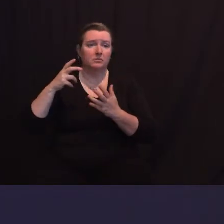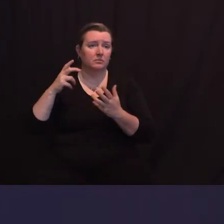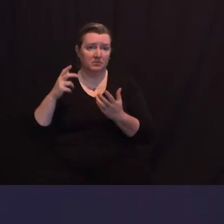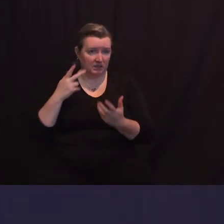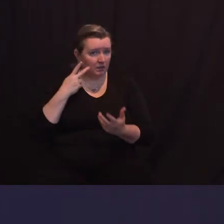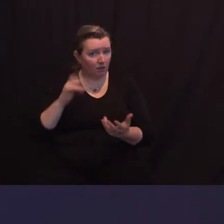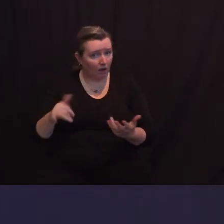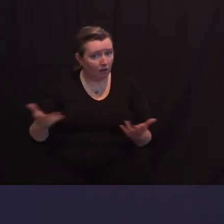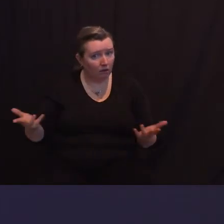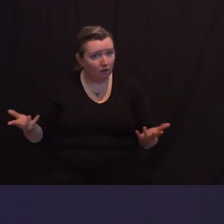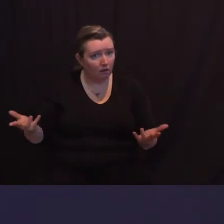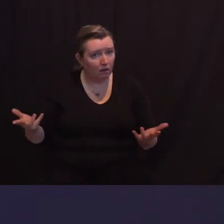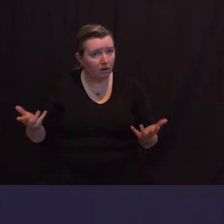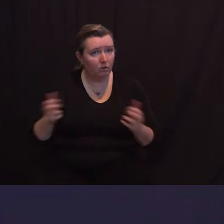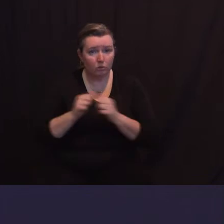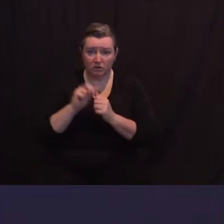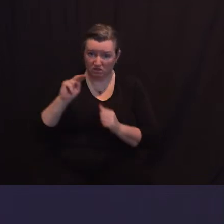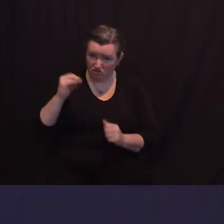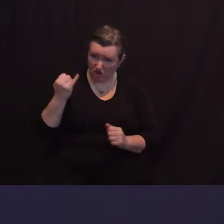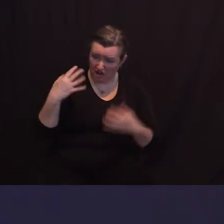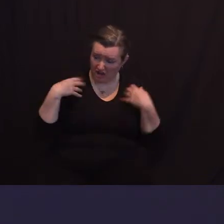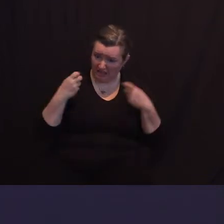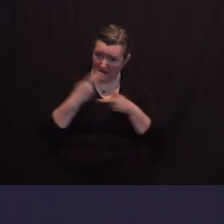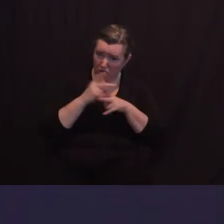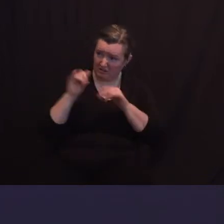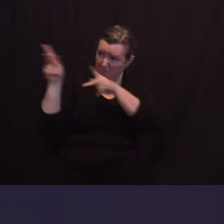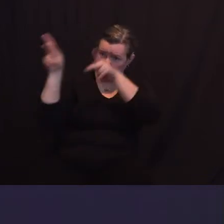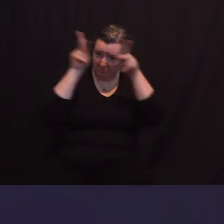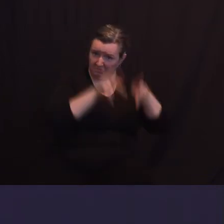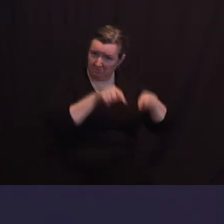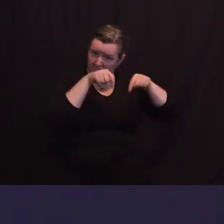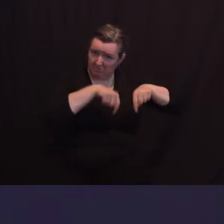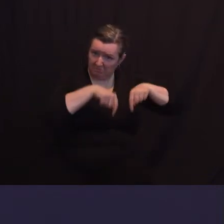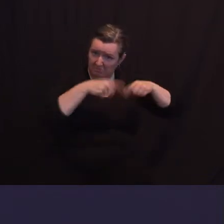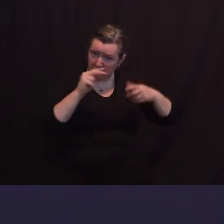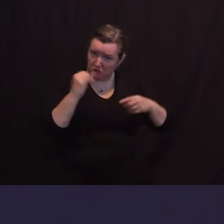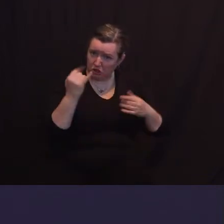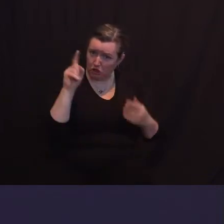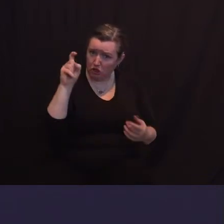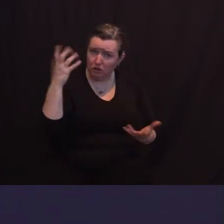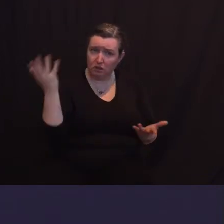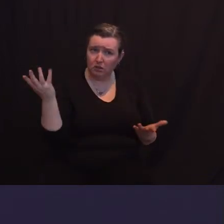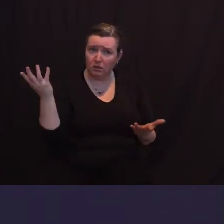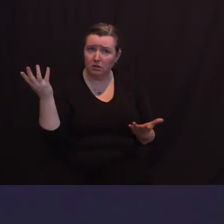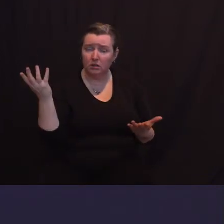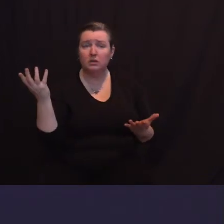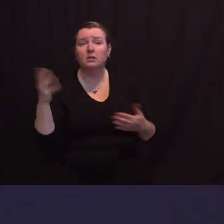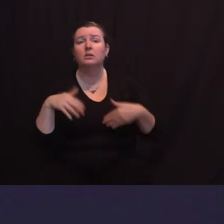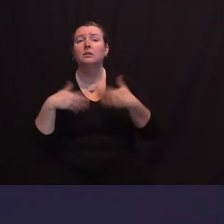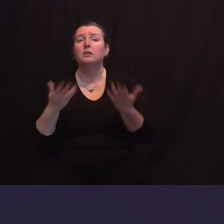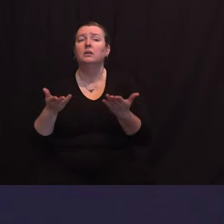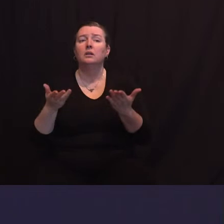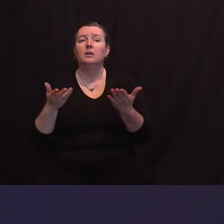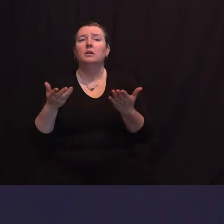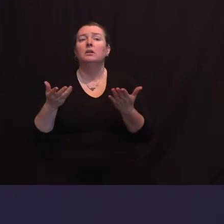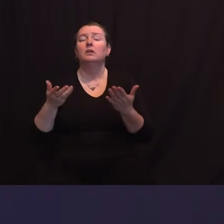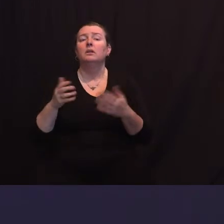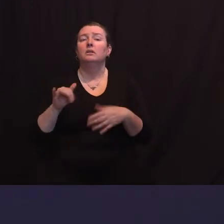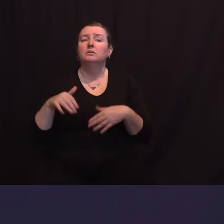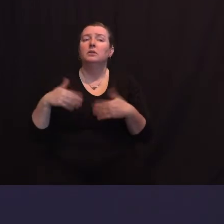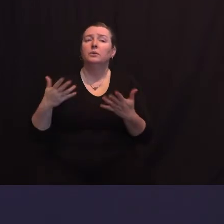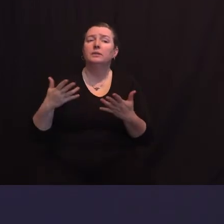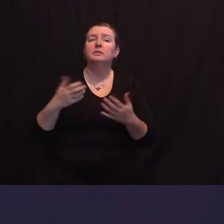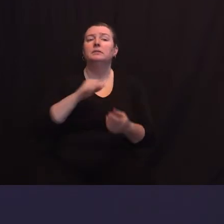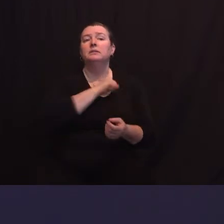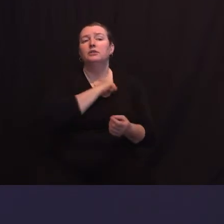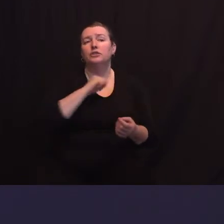healthcare settings? And also on vaccines, any response to the request from Senator Menendez to re-examine the vaccine allocations to Hudson County